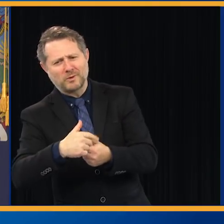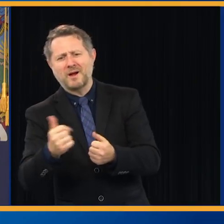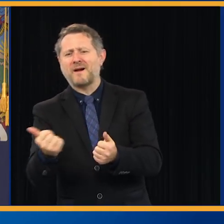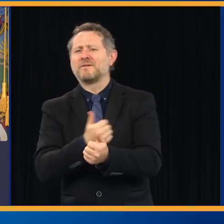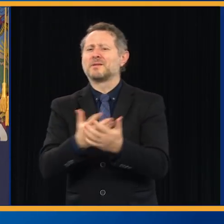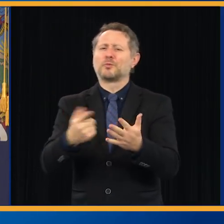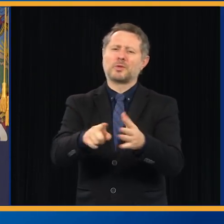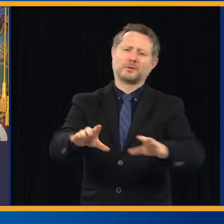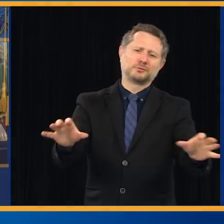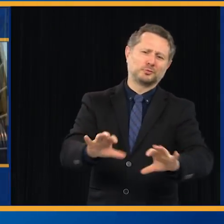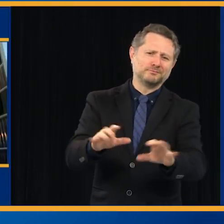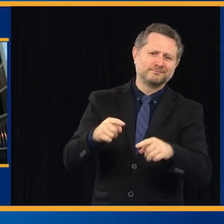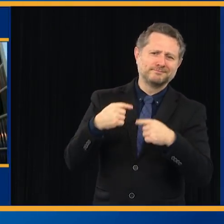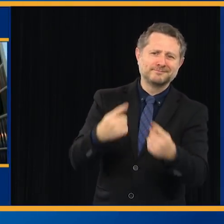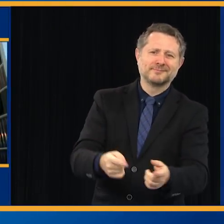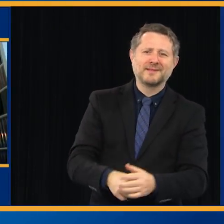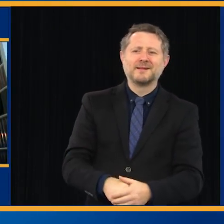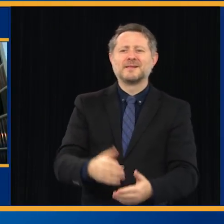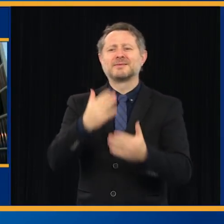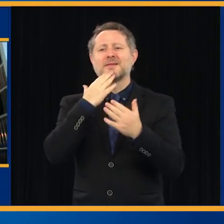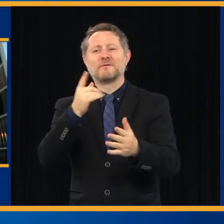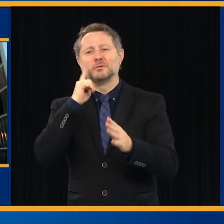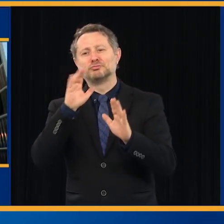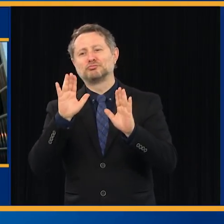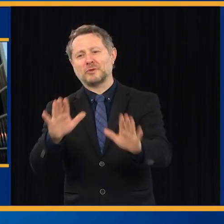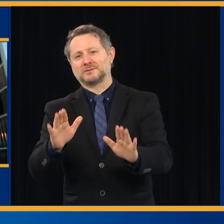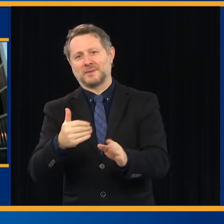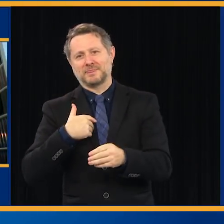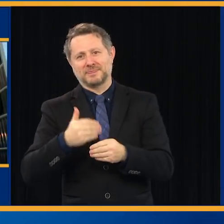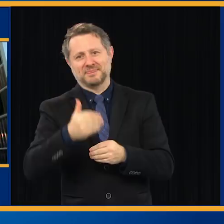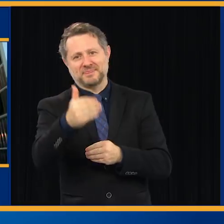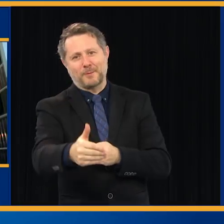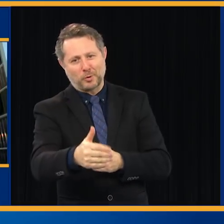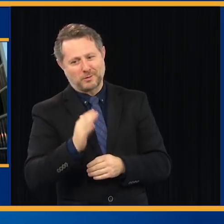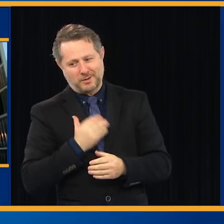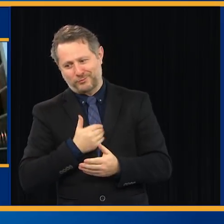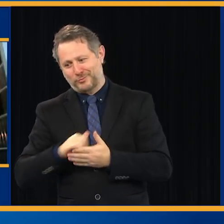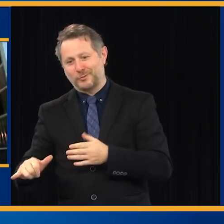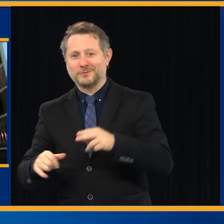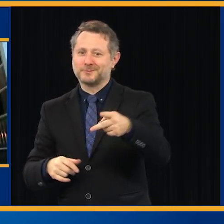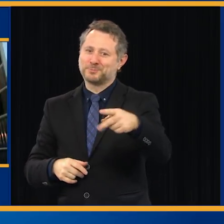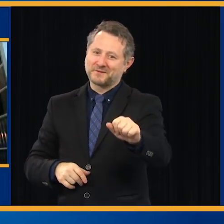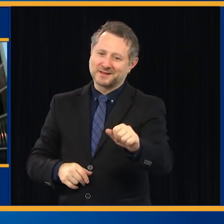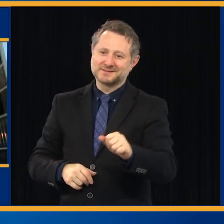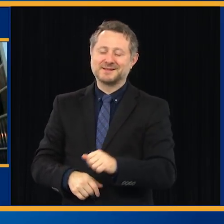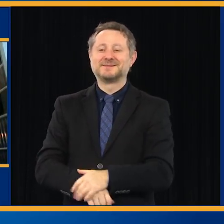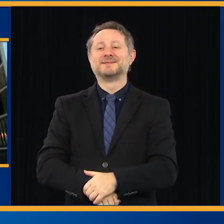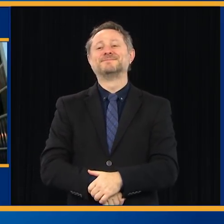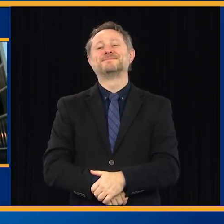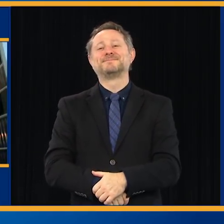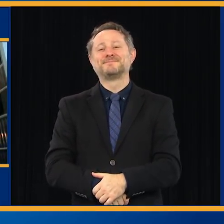doing. Thank you. Thank you for being a great neighbor to the state of New York and all your surrounding states.